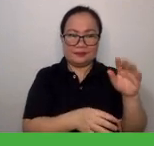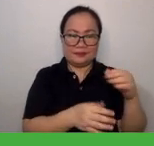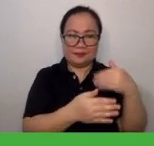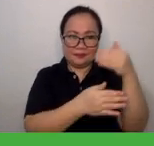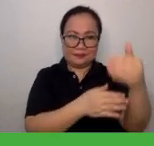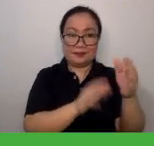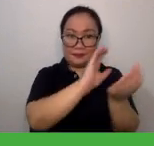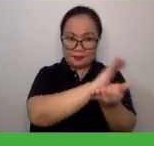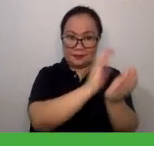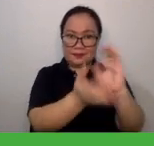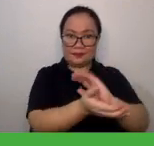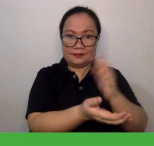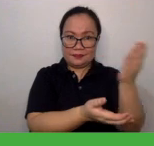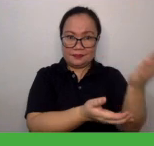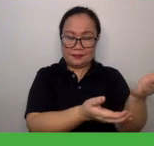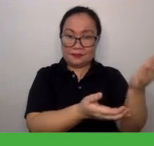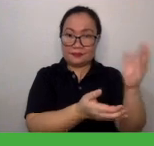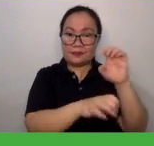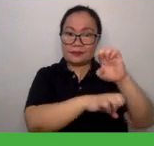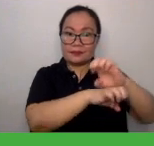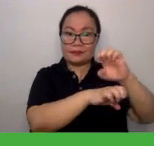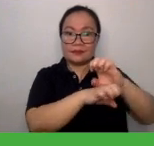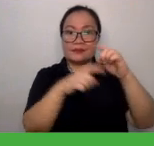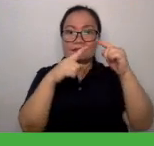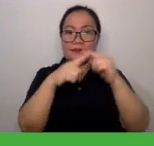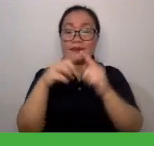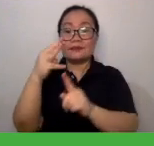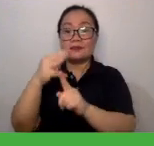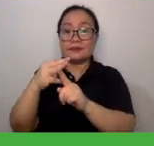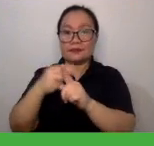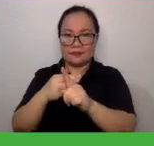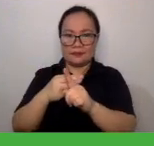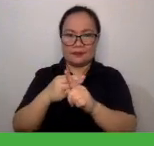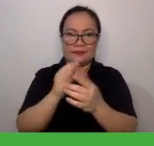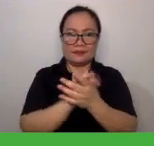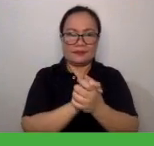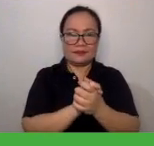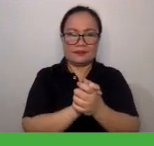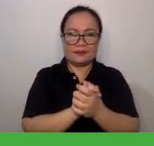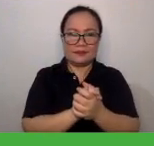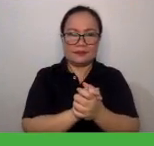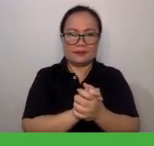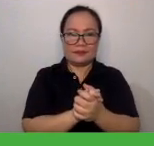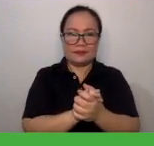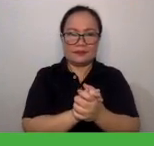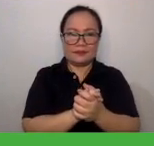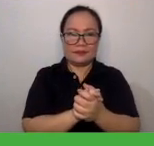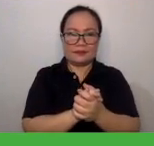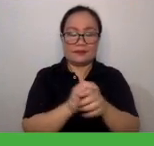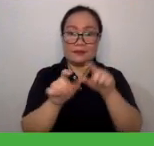And convert the following from English to metric units.